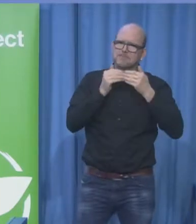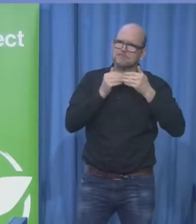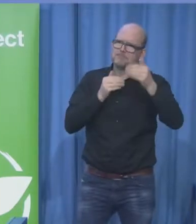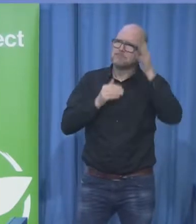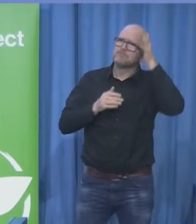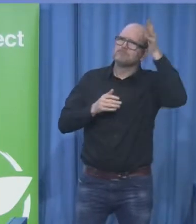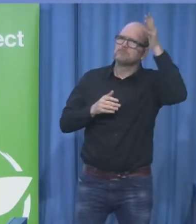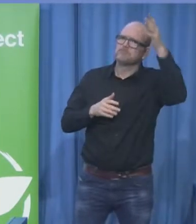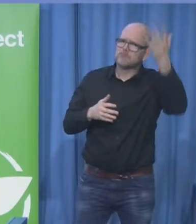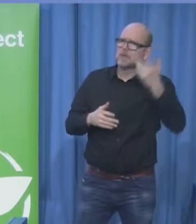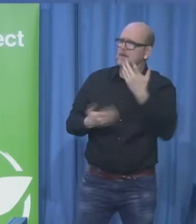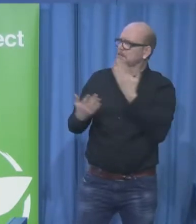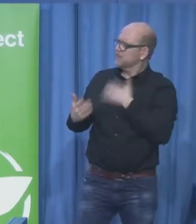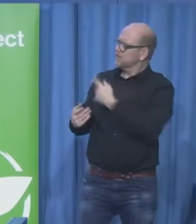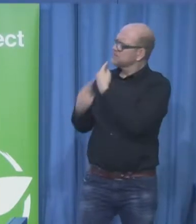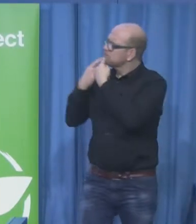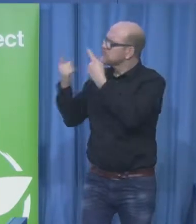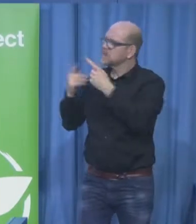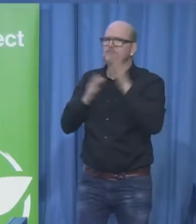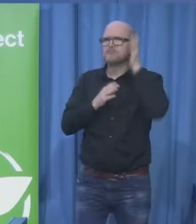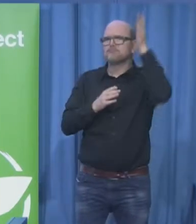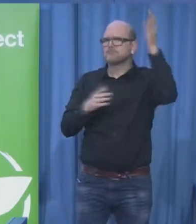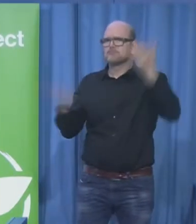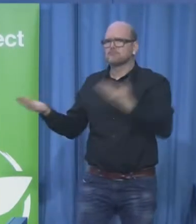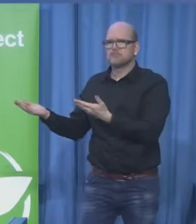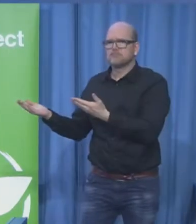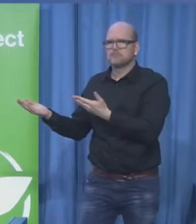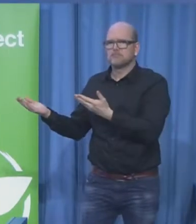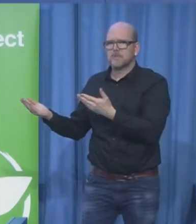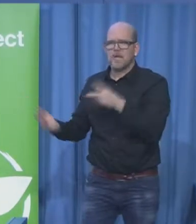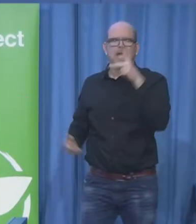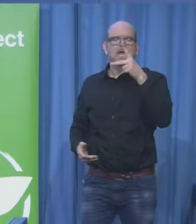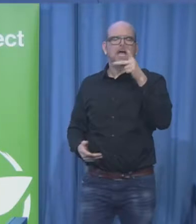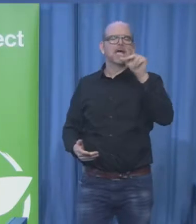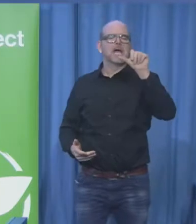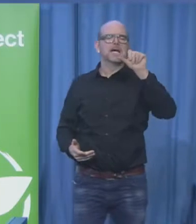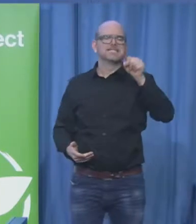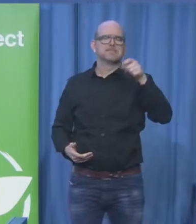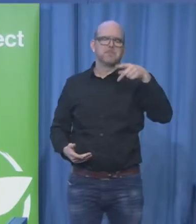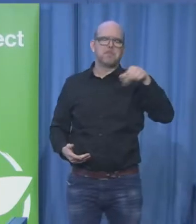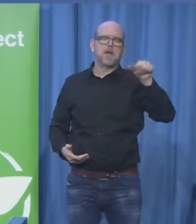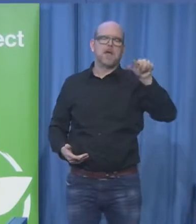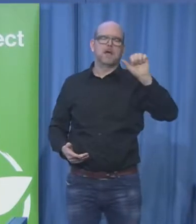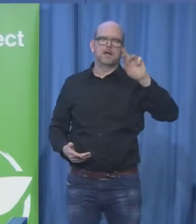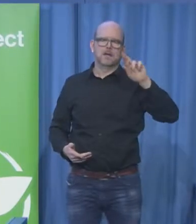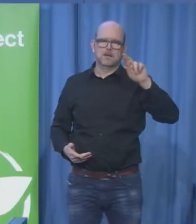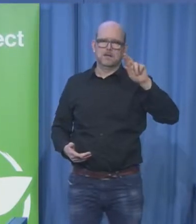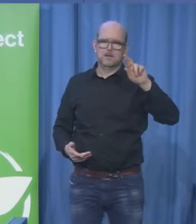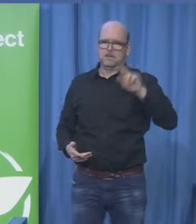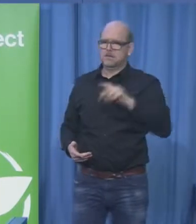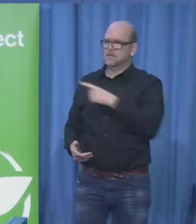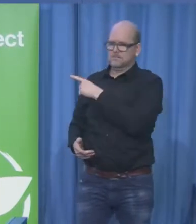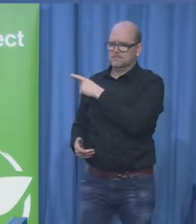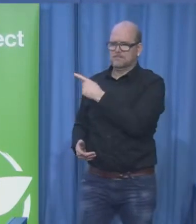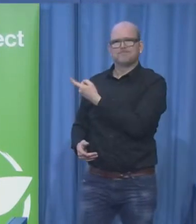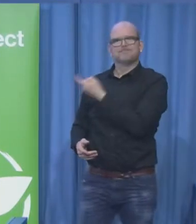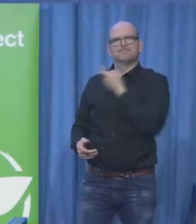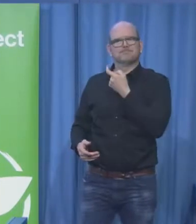Robert Kasper from the Special Olympics to now share what is going on.